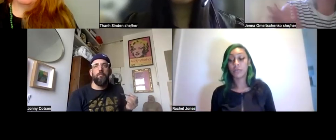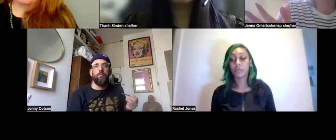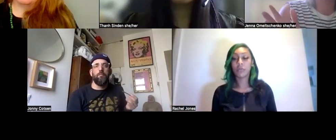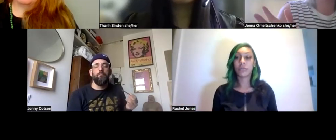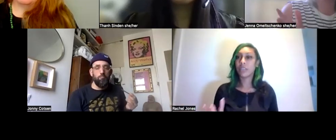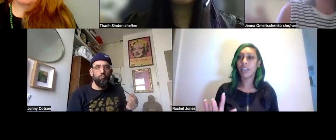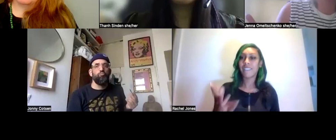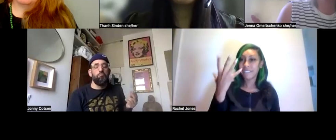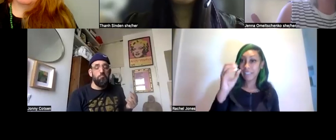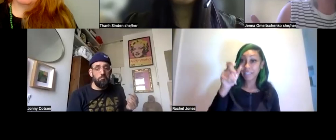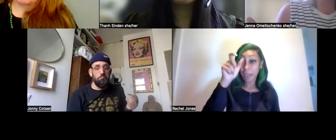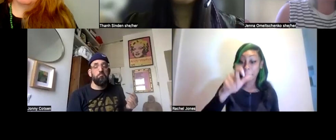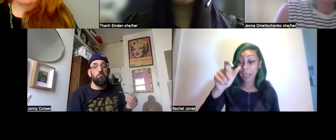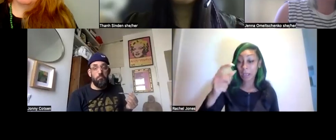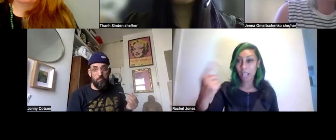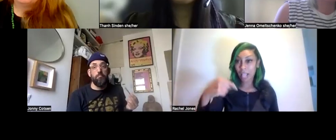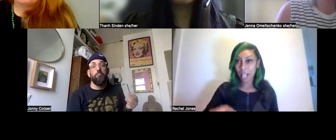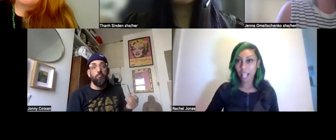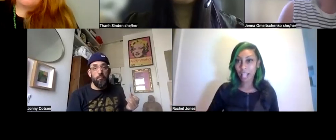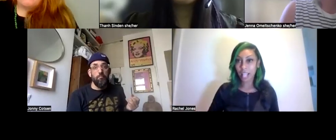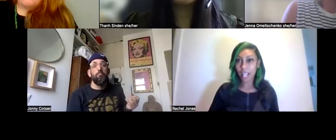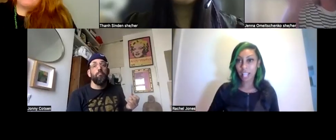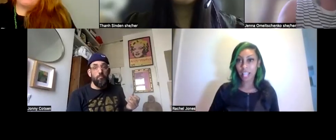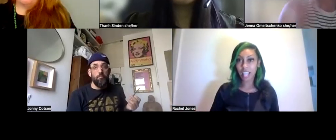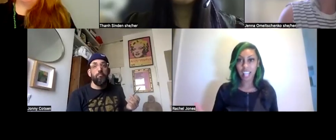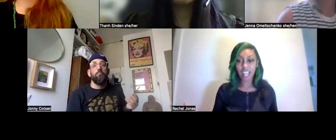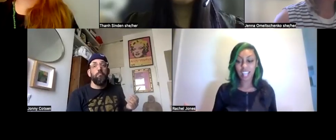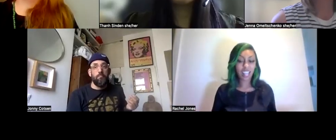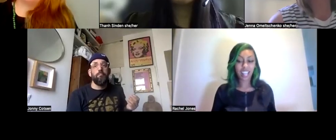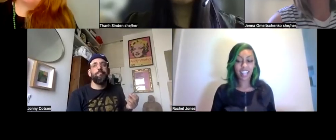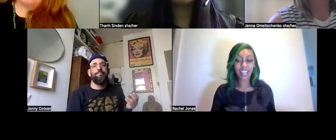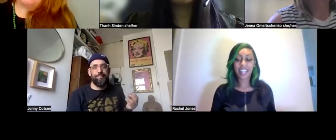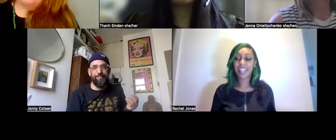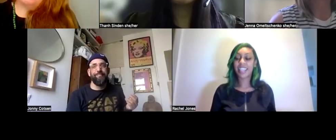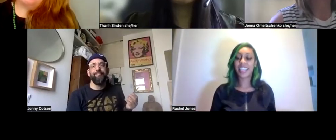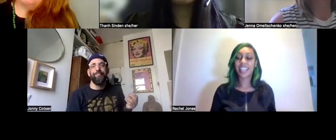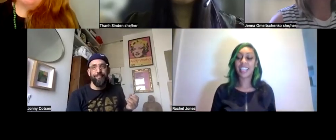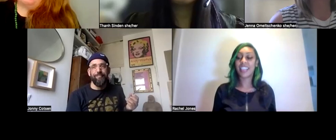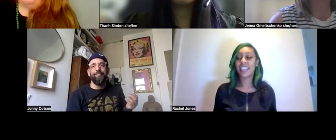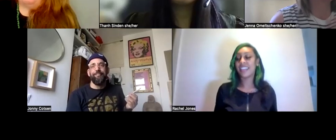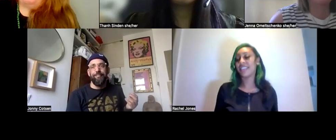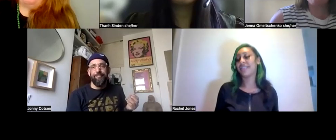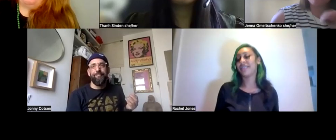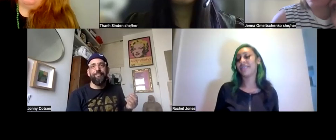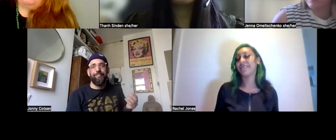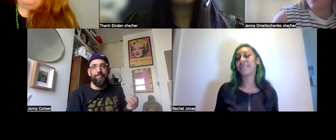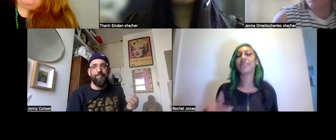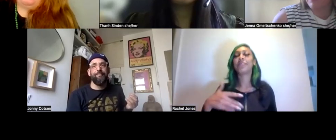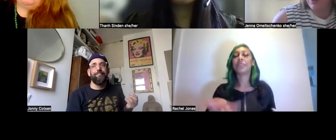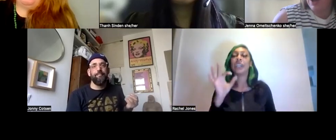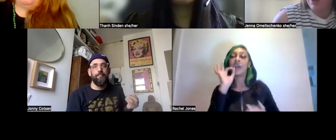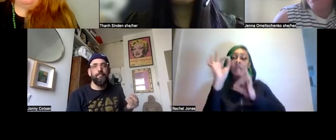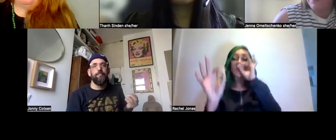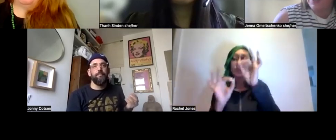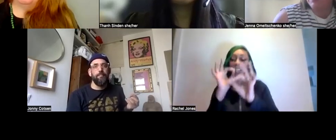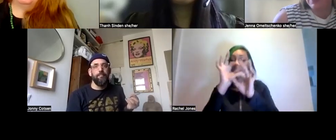wild but brilliant. We were like, what are you all doing in your half term in school? Like, get out of here. But we did a Q&A afterwards that was supposed to be